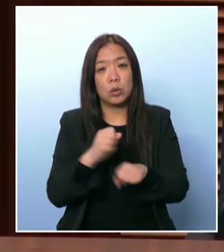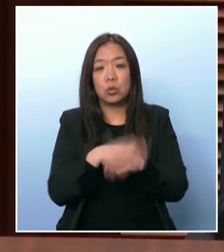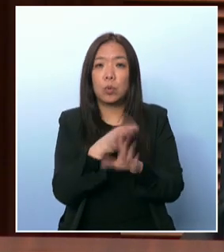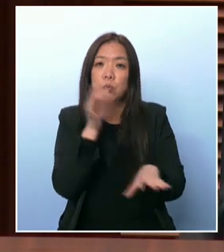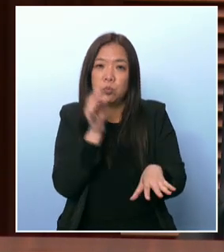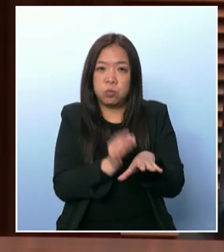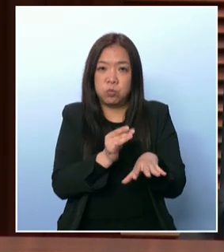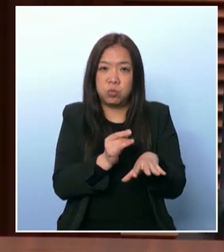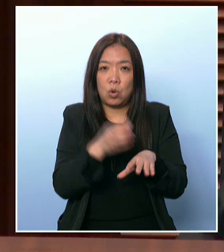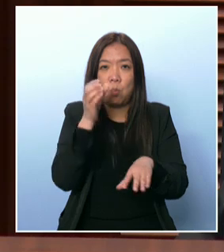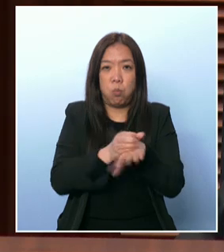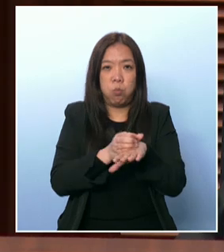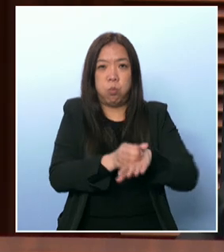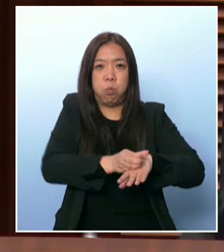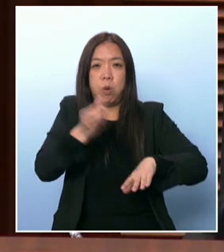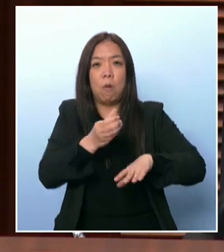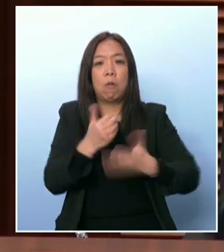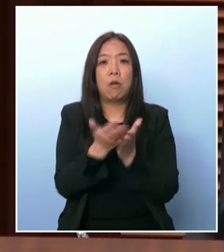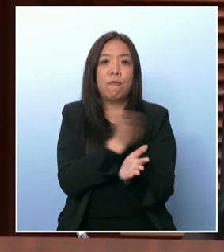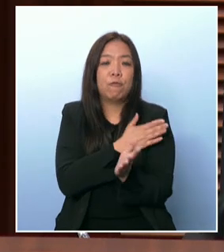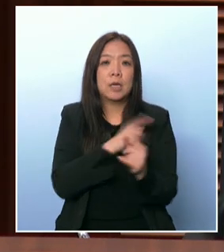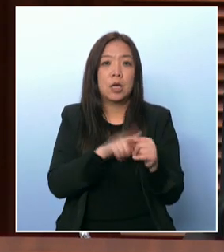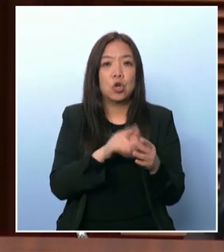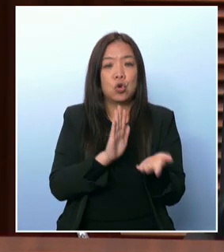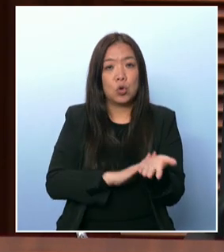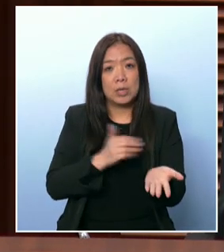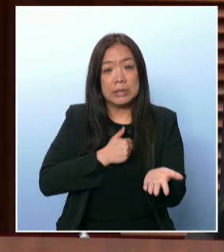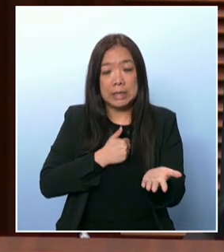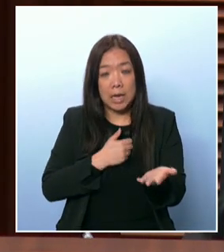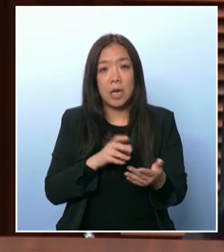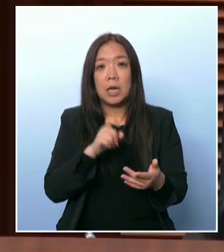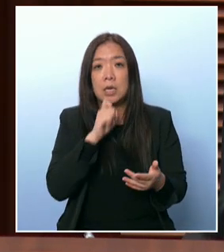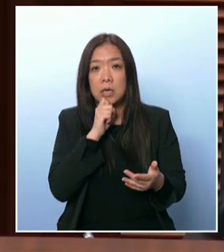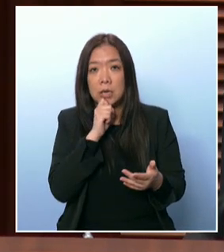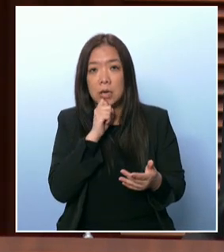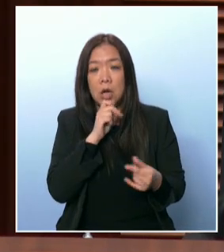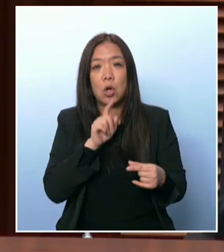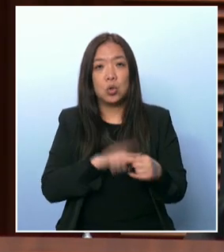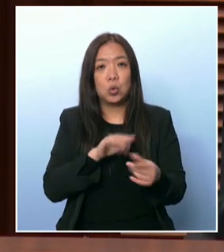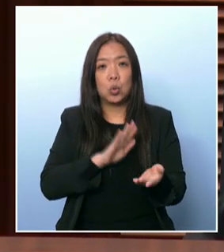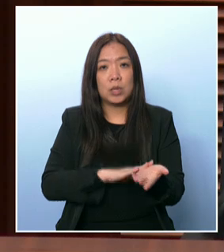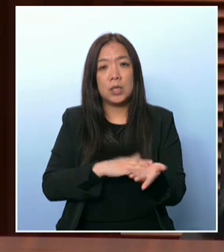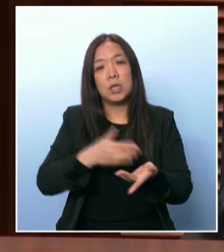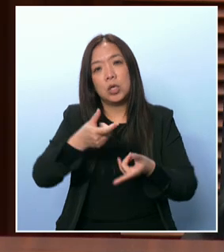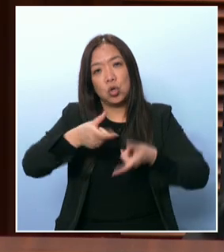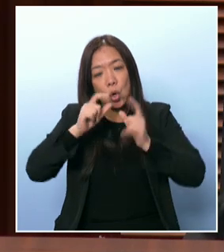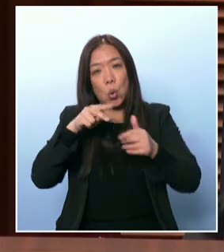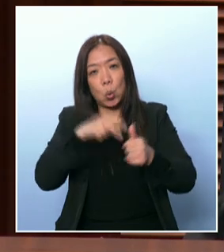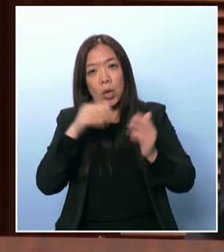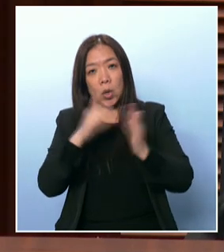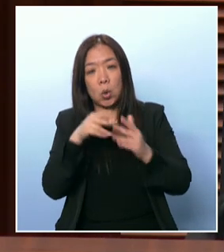discipline. For cupping and acupuncture administered in CM clinics, the CM practitioners are subject to